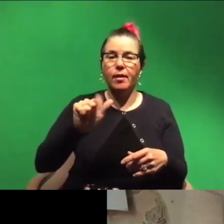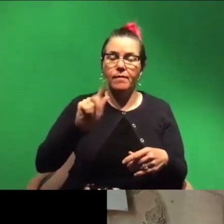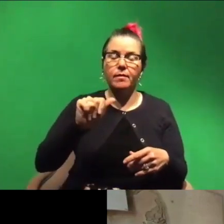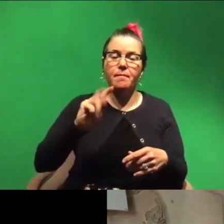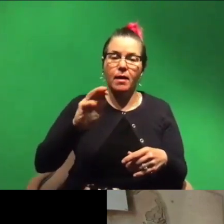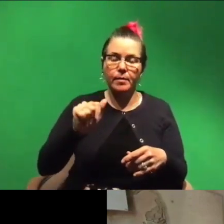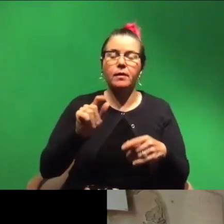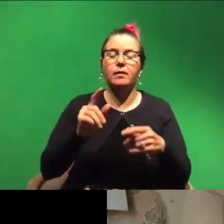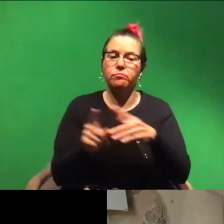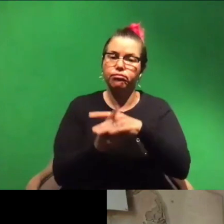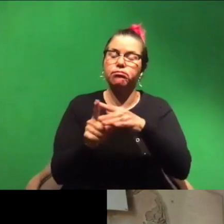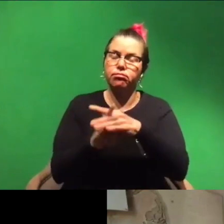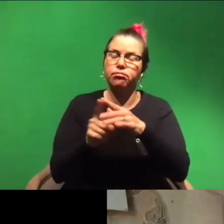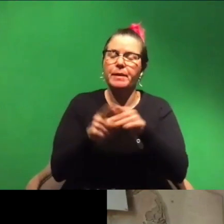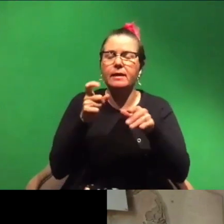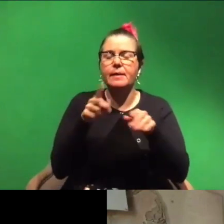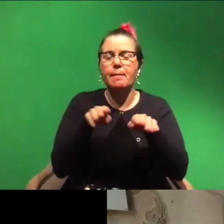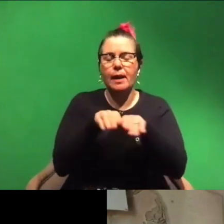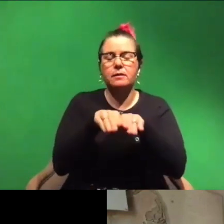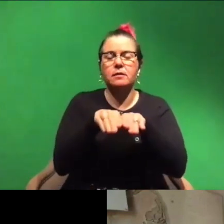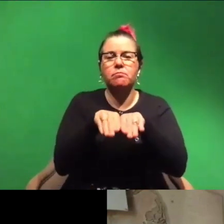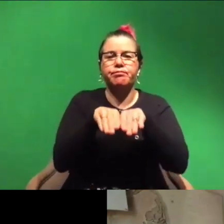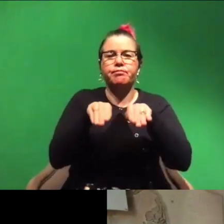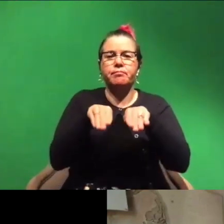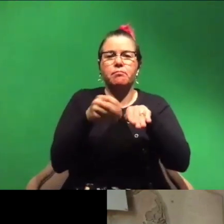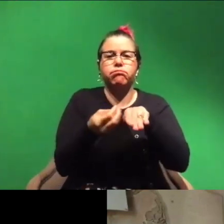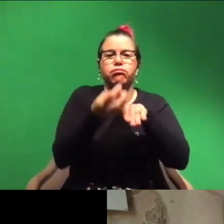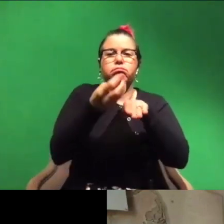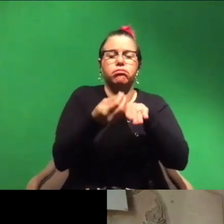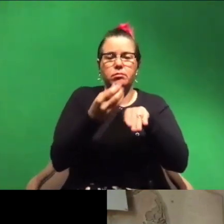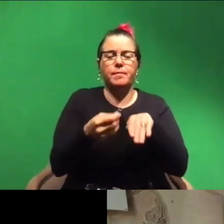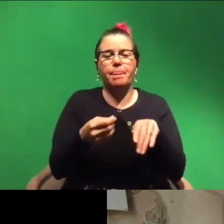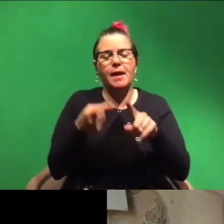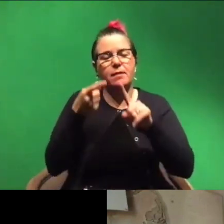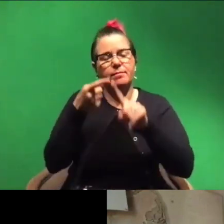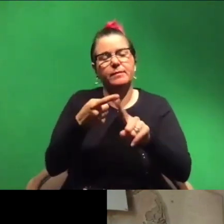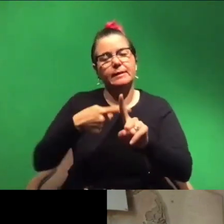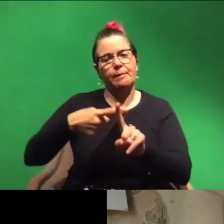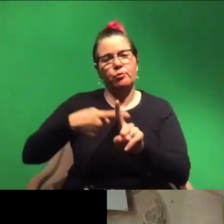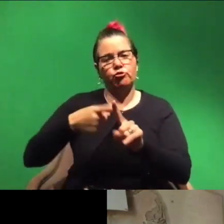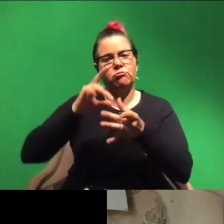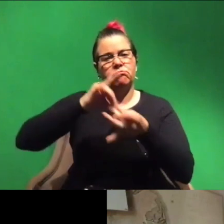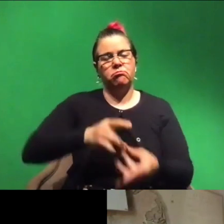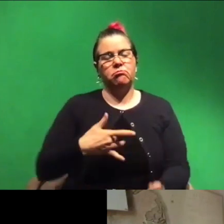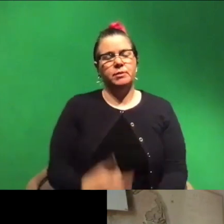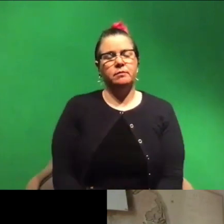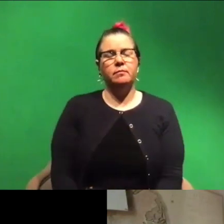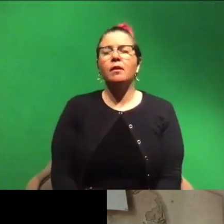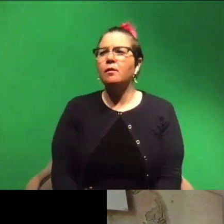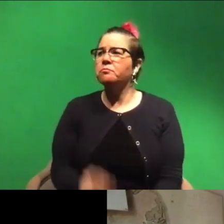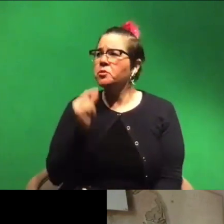from one another. There's a couple of different ways that you can make it as well. But yeah, it's mainly to do with temperature. Yeah. Cool.